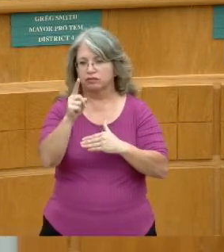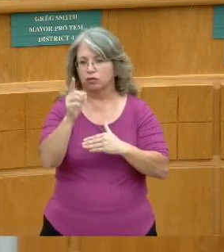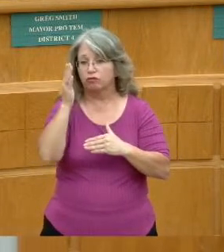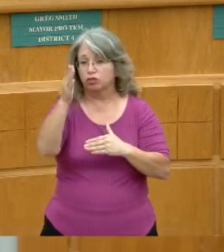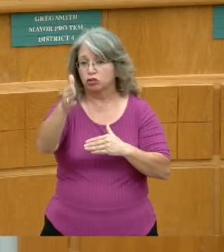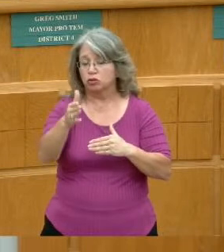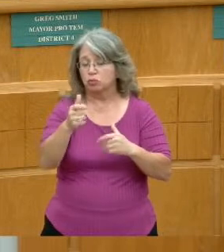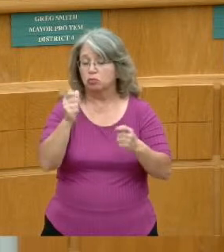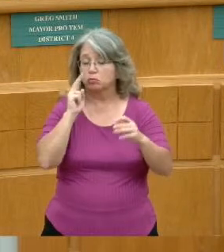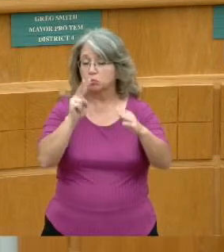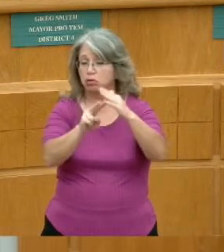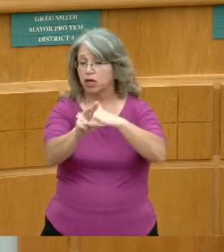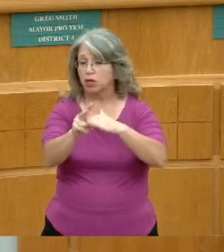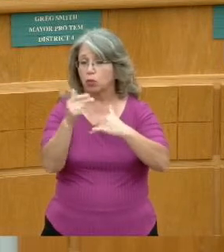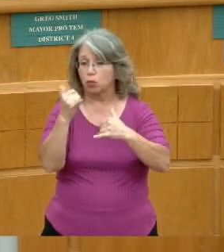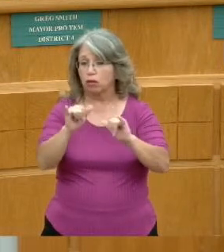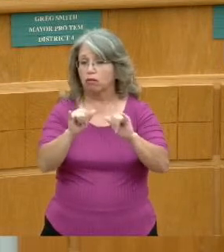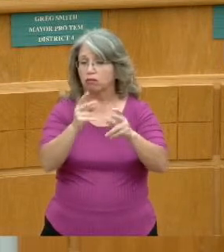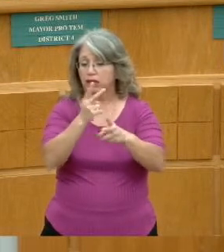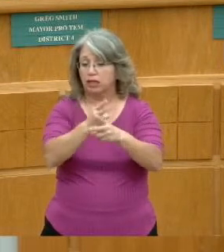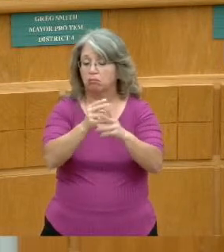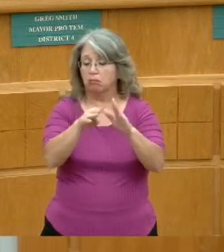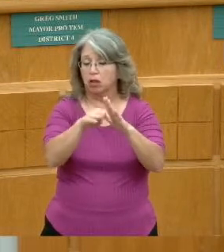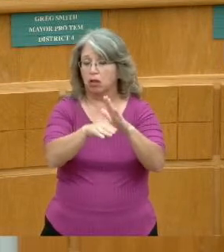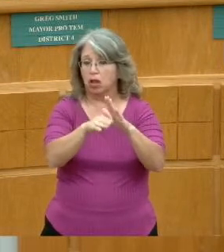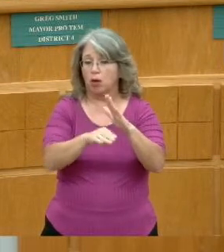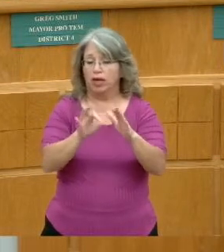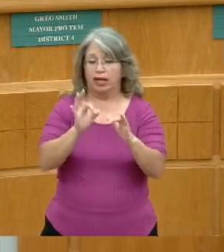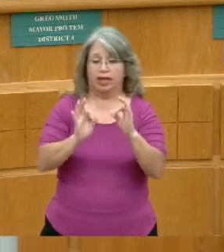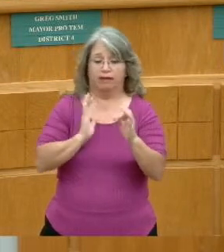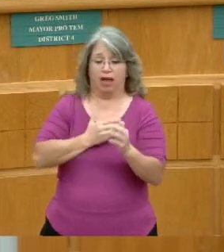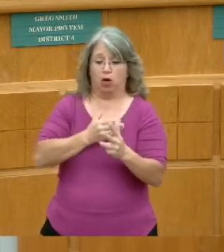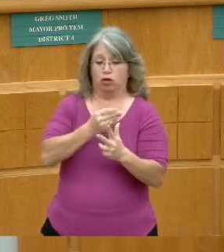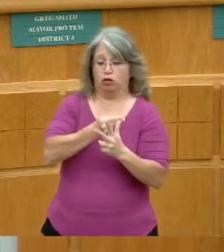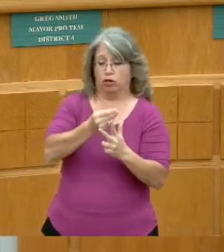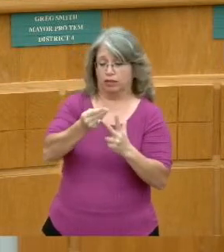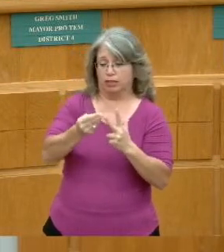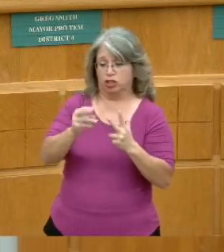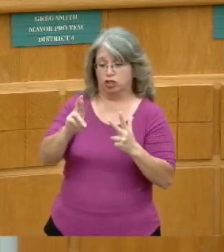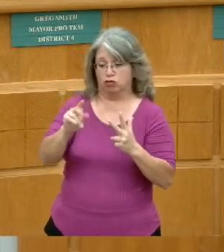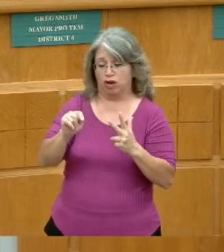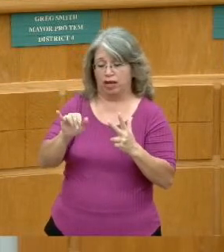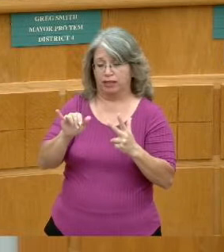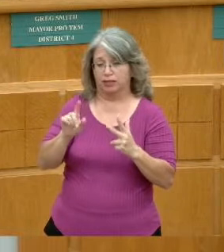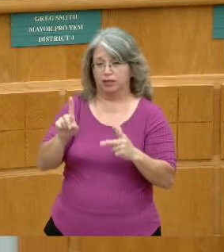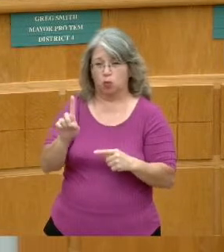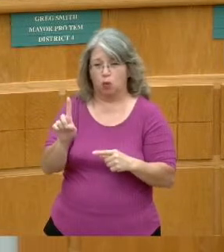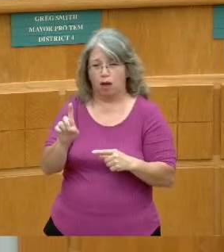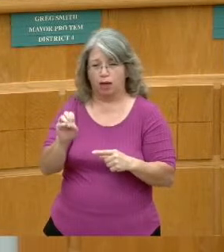the transmission rate stays around 1, the projection for the future will stay fairly even.